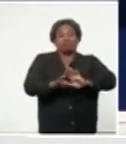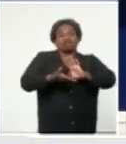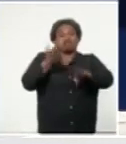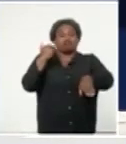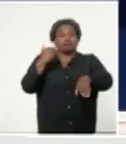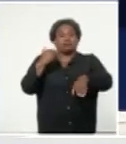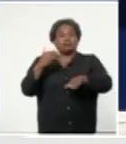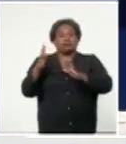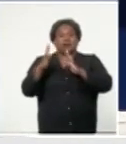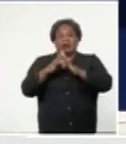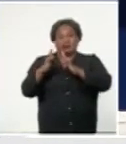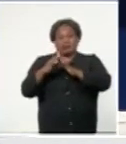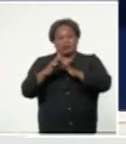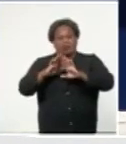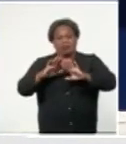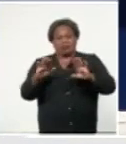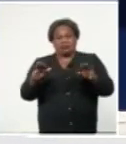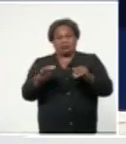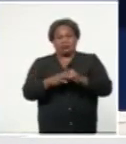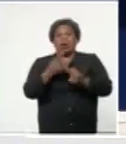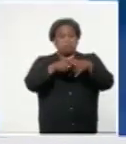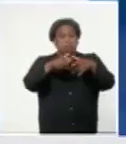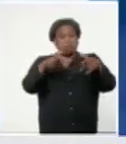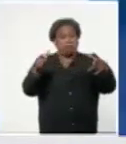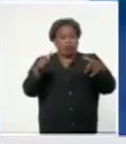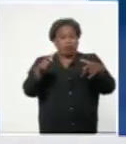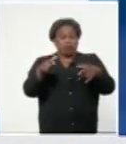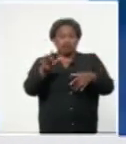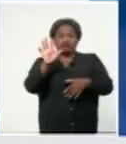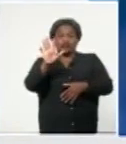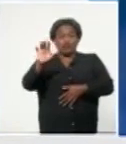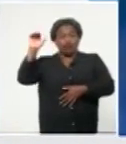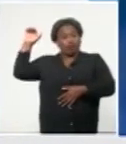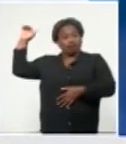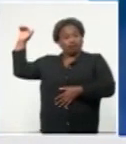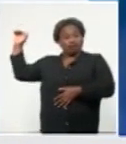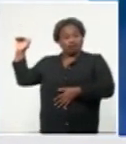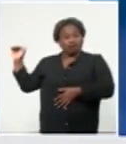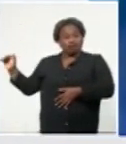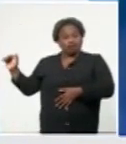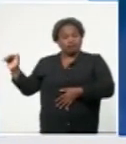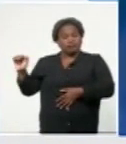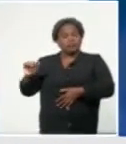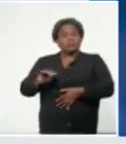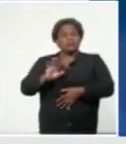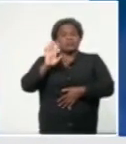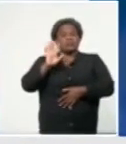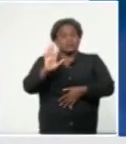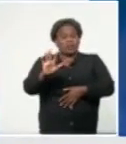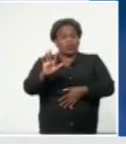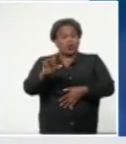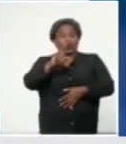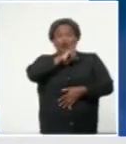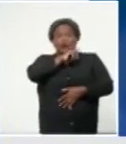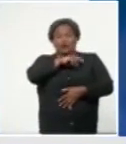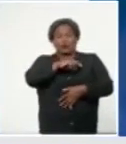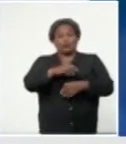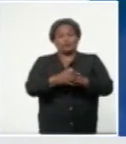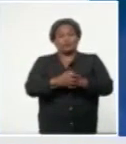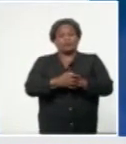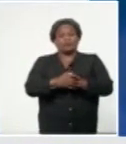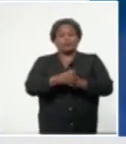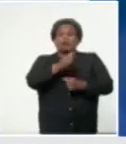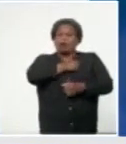or epidemiologically discharged. All the cases are from Havana province, from 4